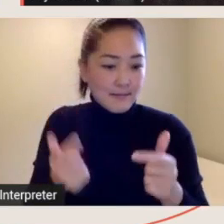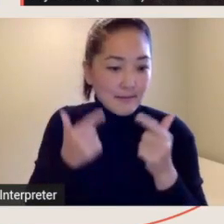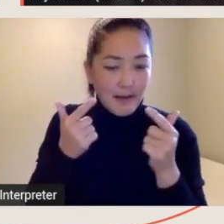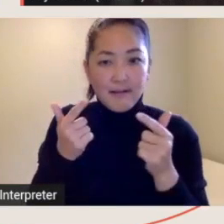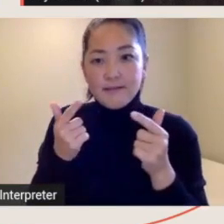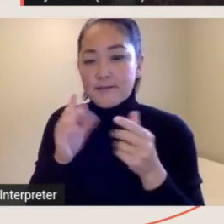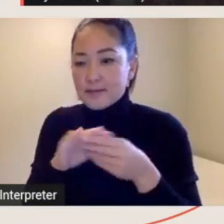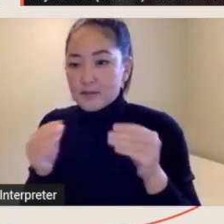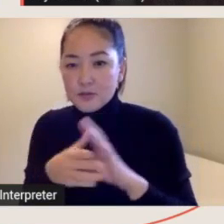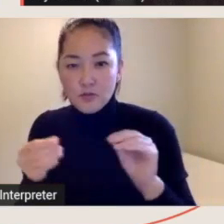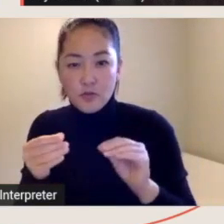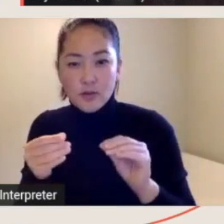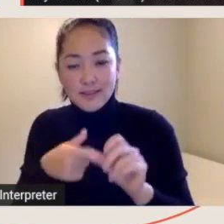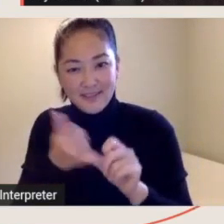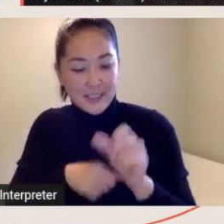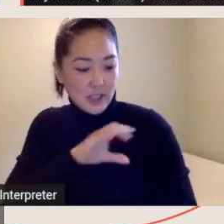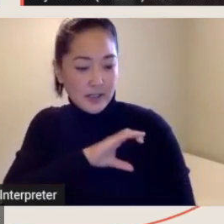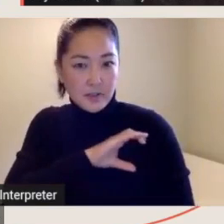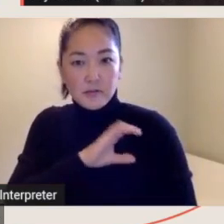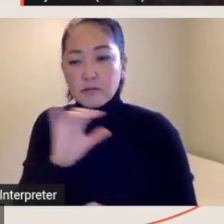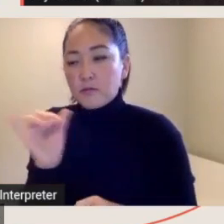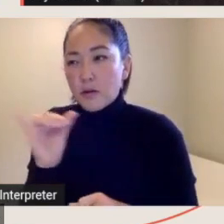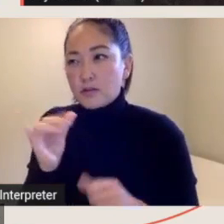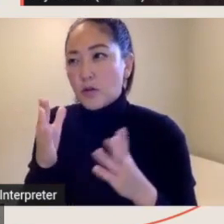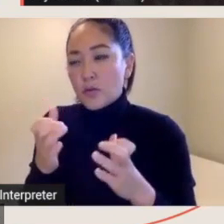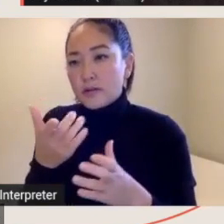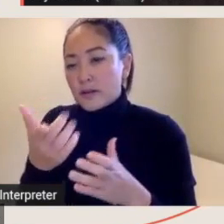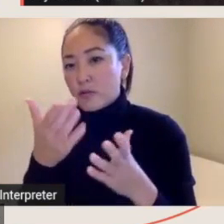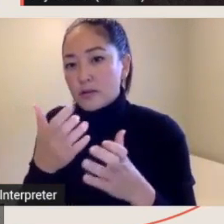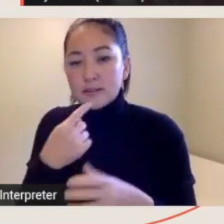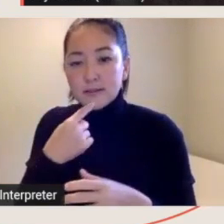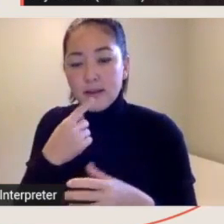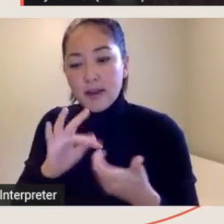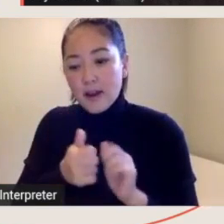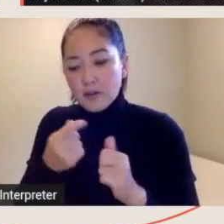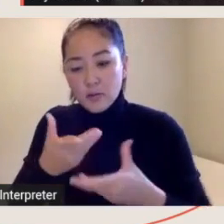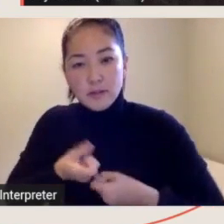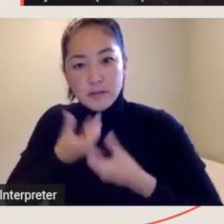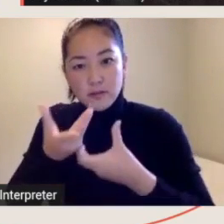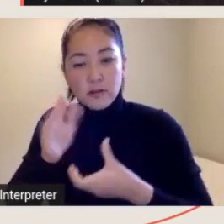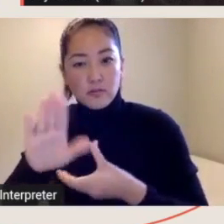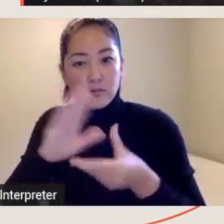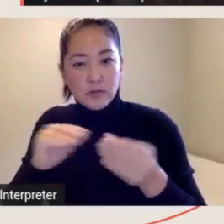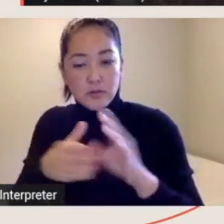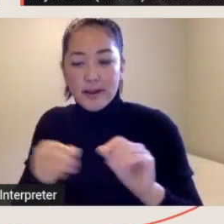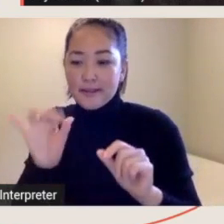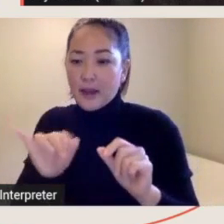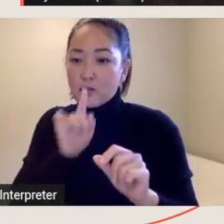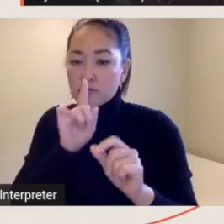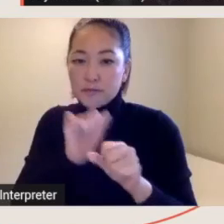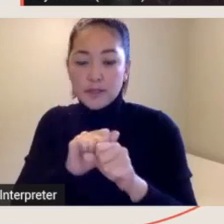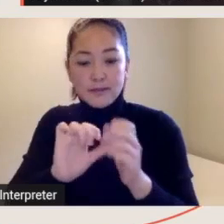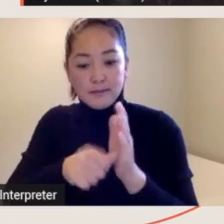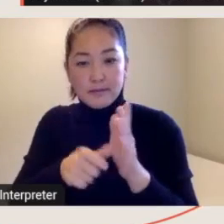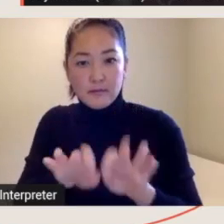the characters and what they also want to say when they want to talk about their stories, which is a very important element for us.